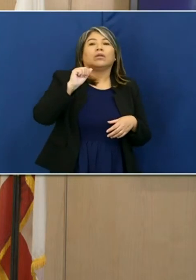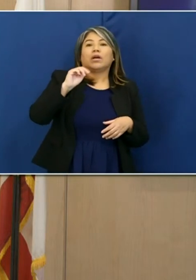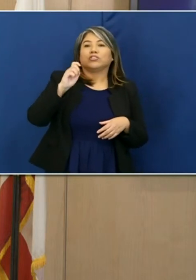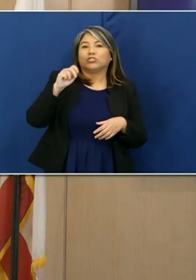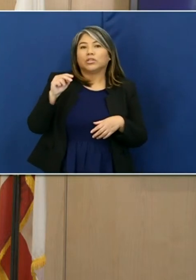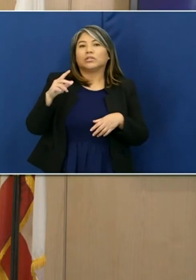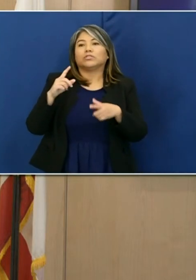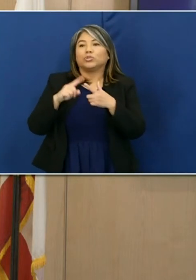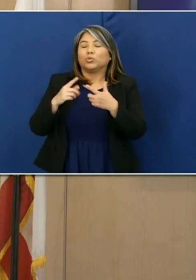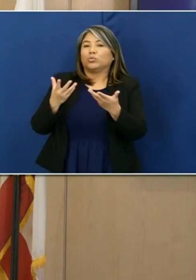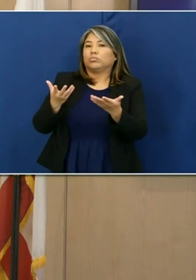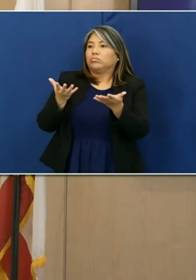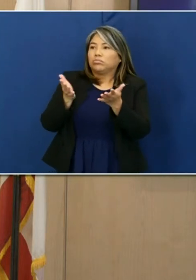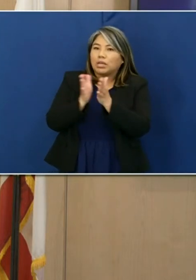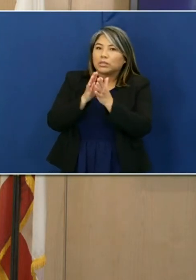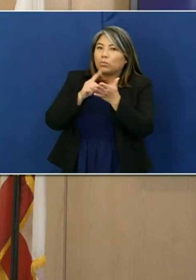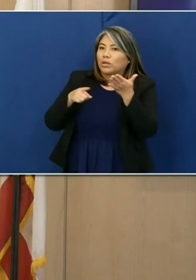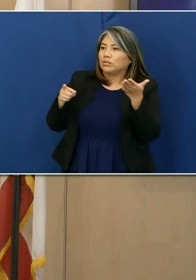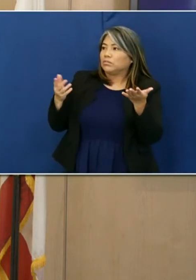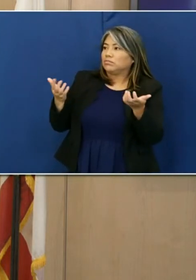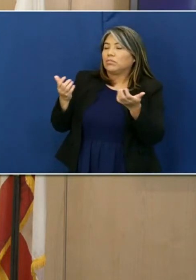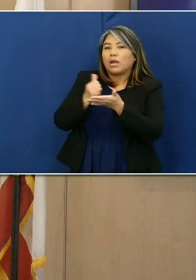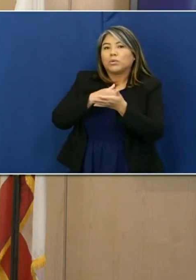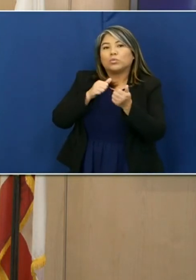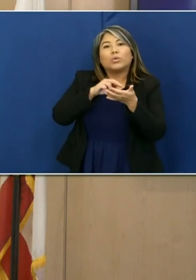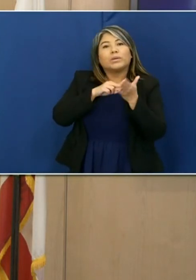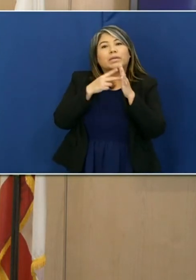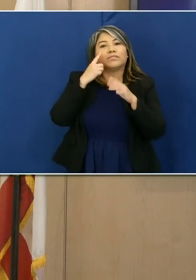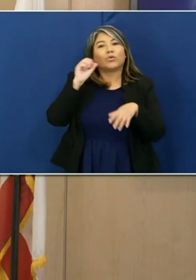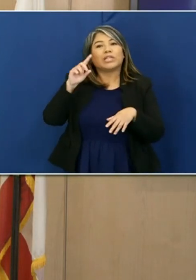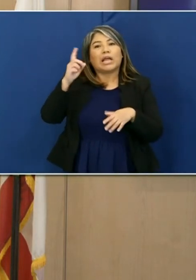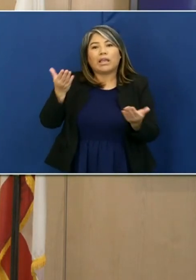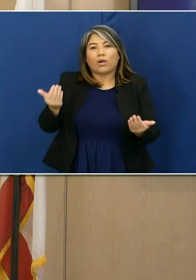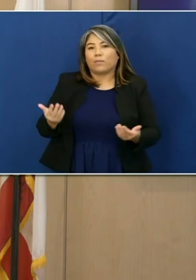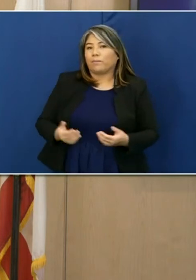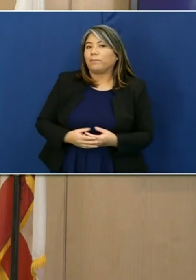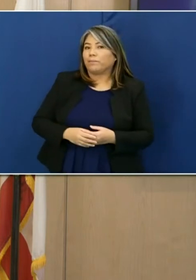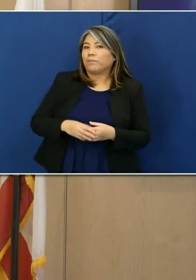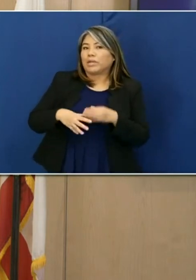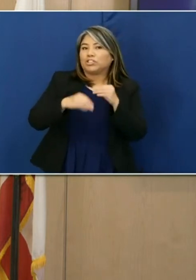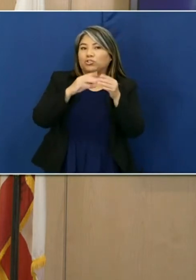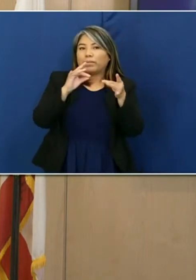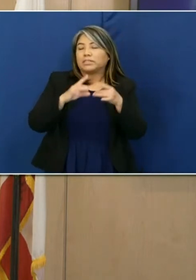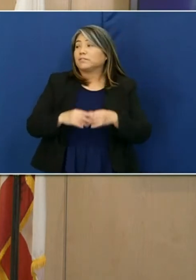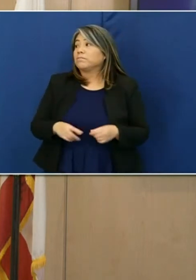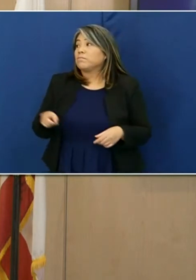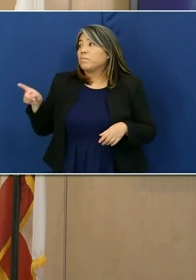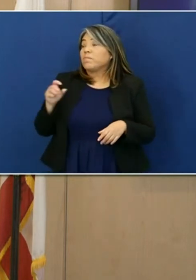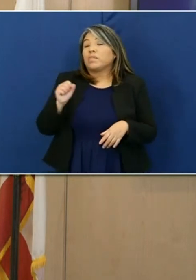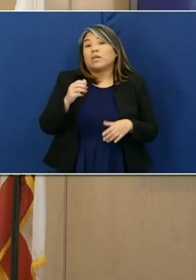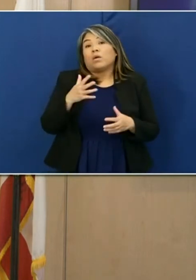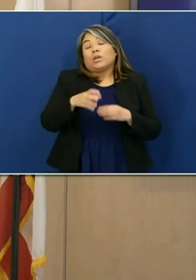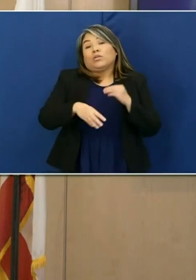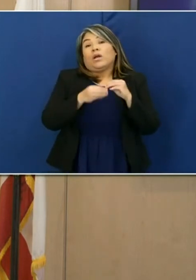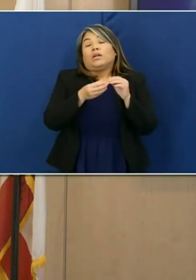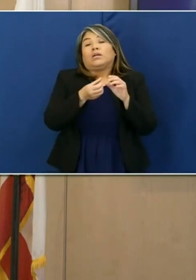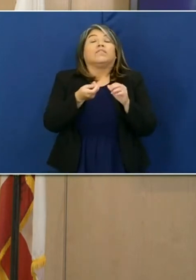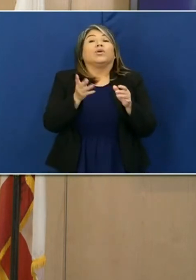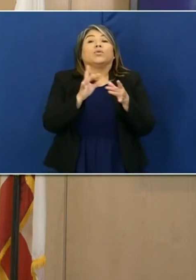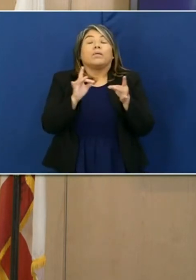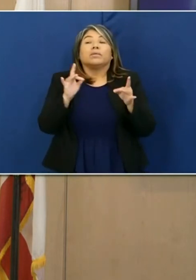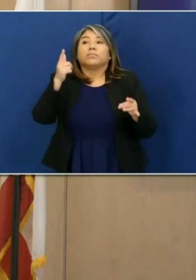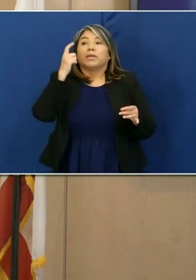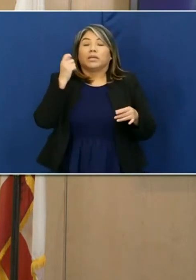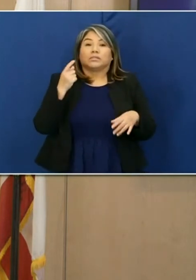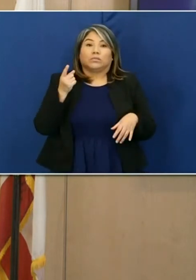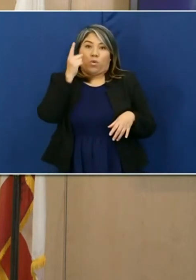around the strain and what it might mean for San Diego. Dr. Anderson? Yeah, I just wanted to add a couple of comments too, because